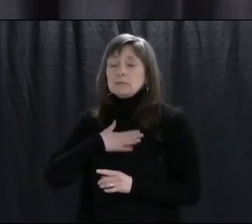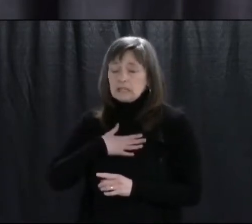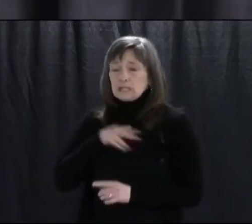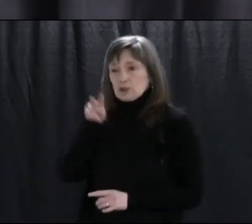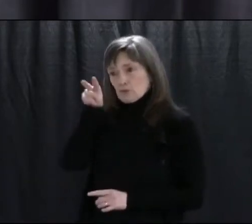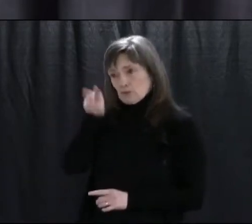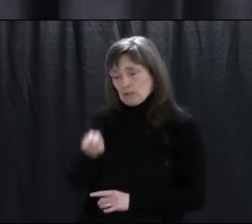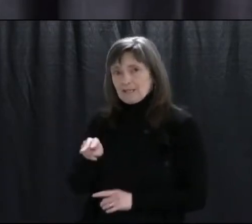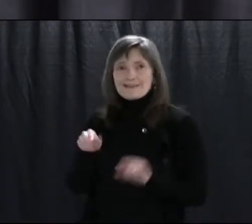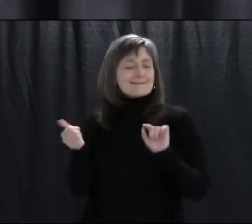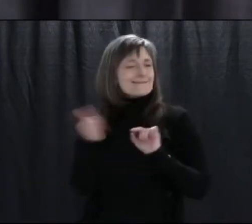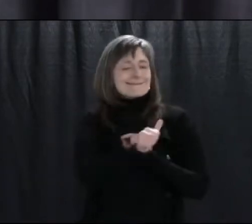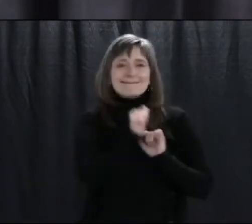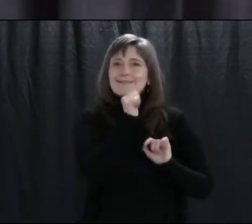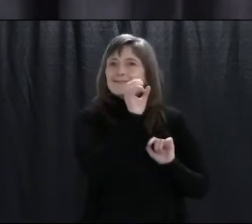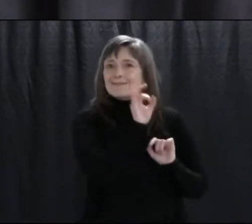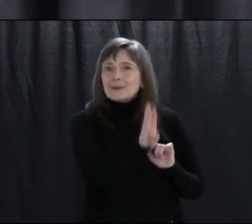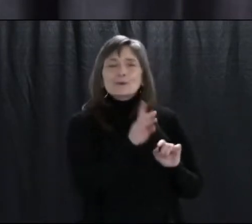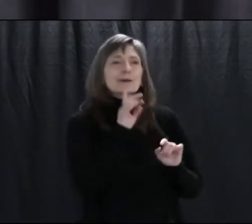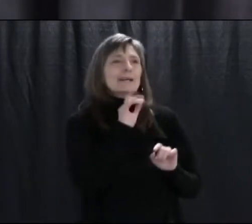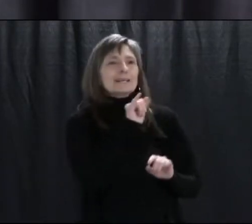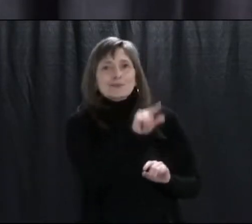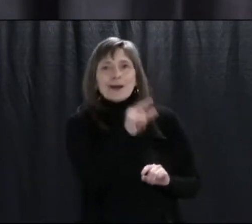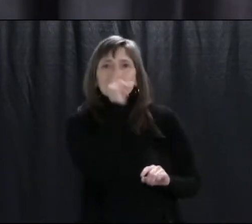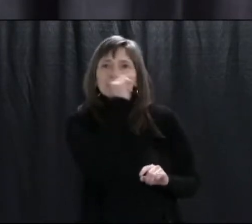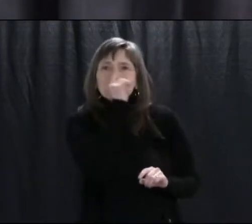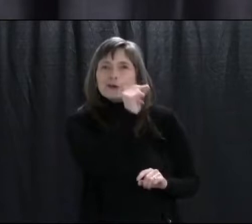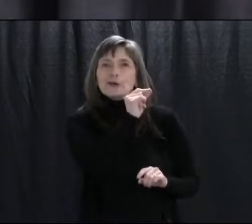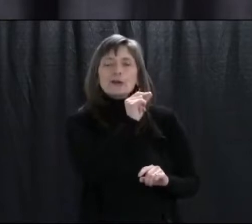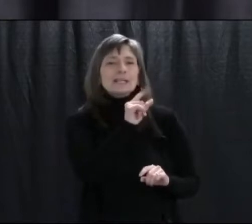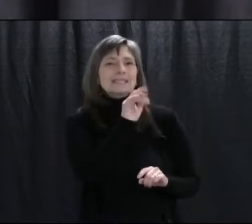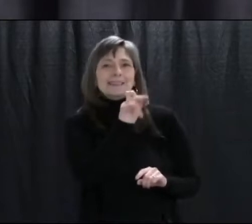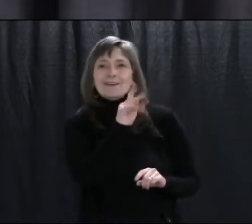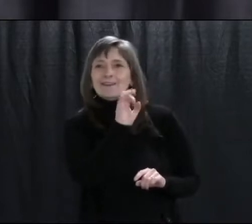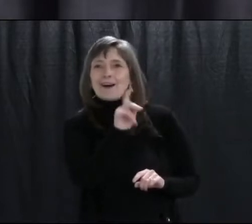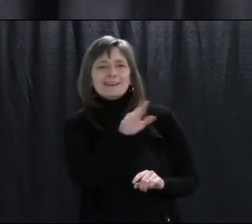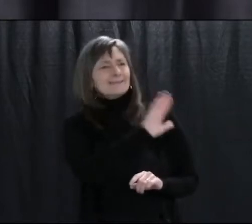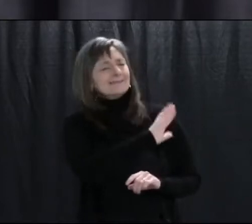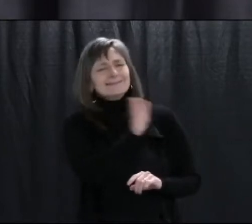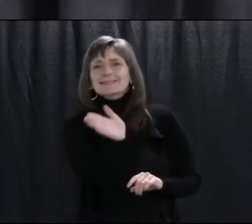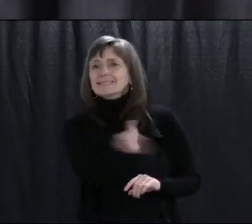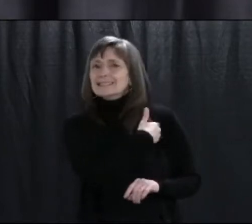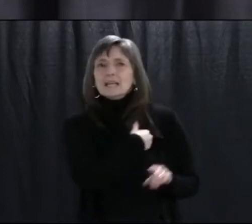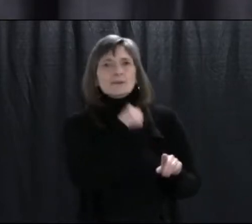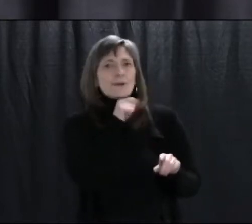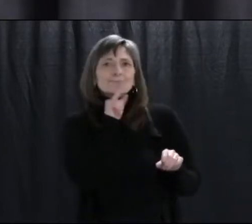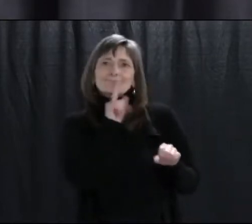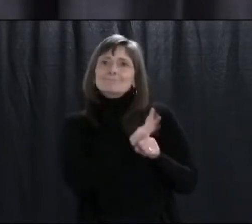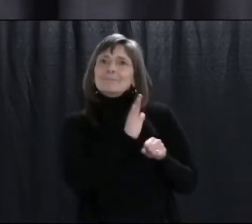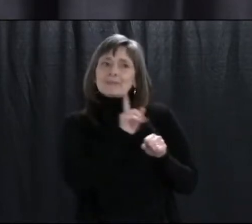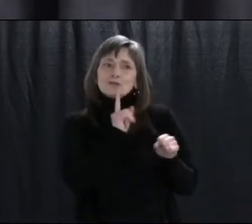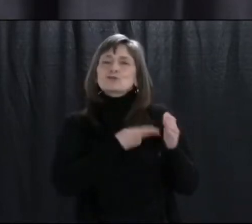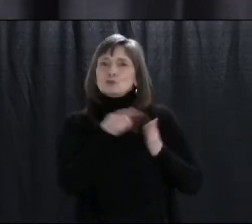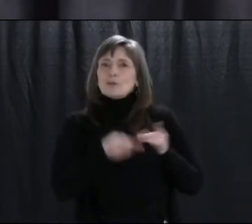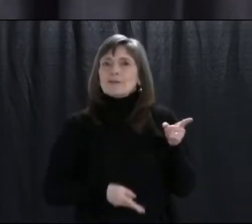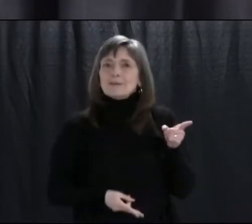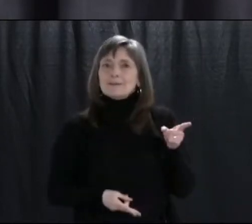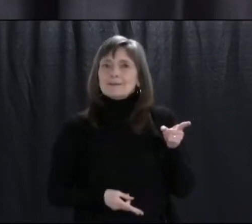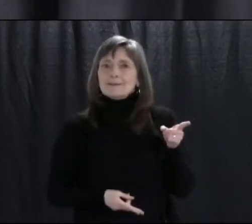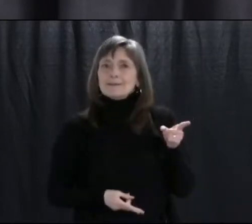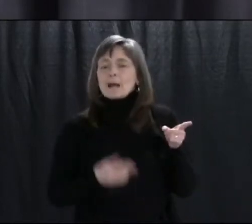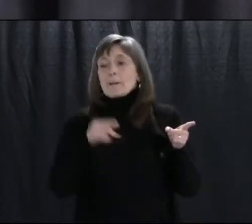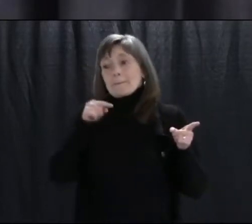those rather than Facebook or rather than Twitter or TikTok, because I cannot guarantee the validity of any of